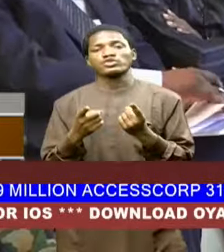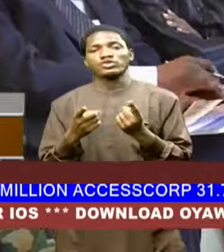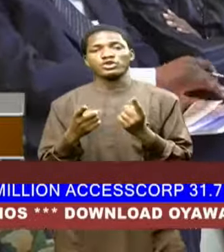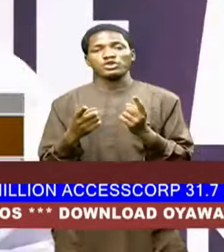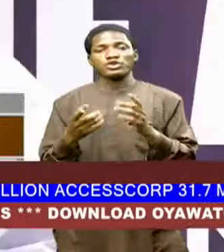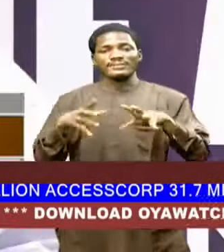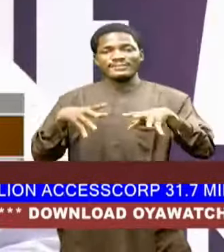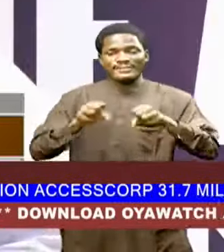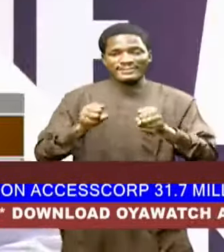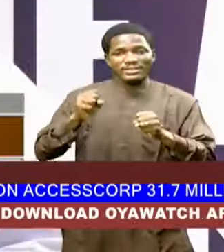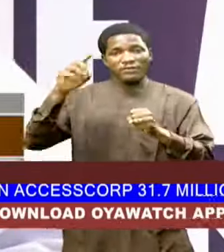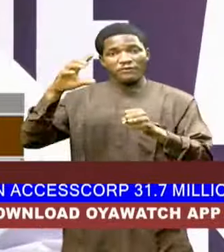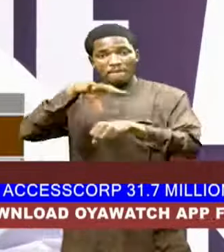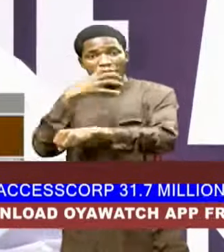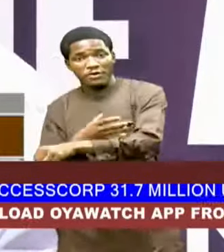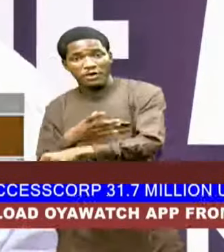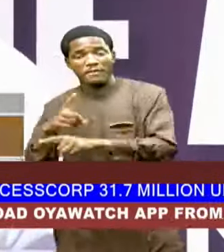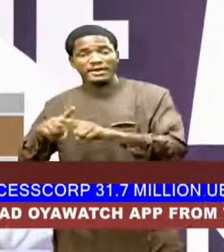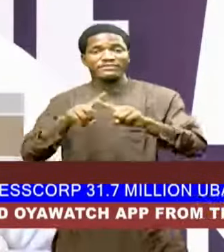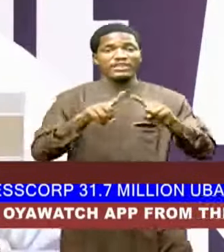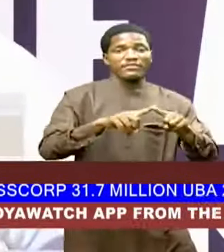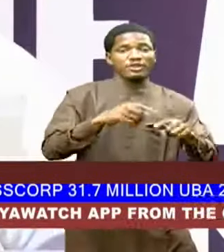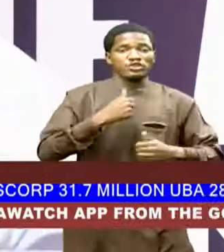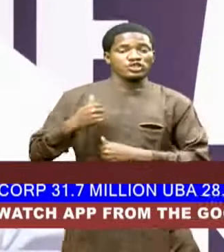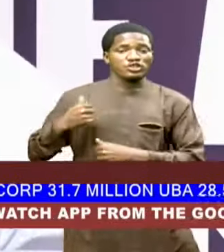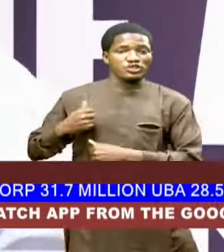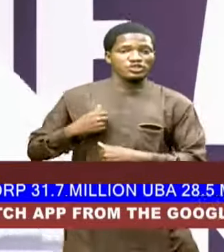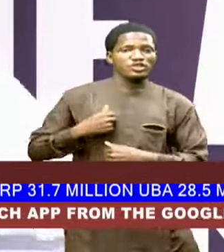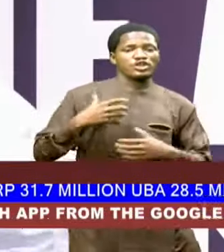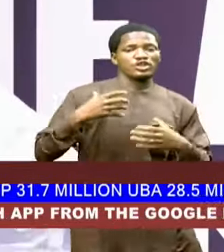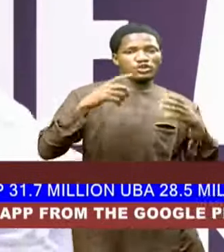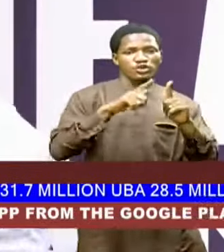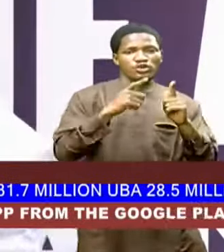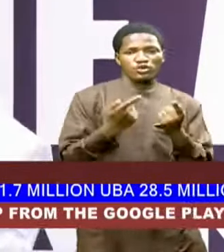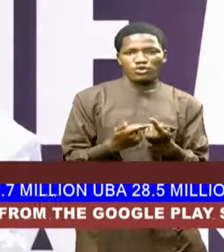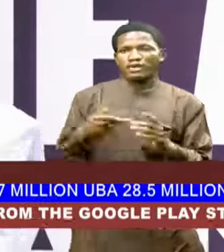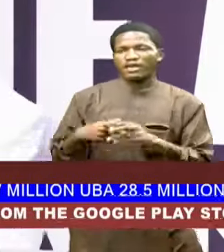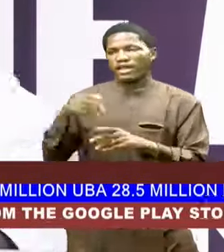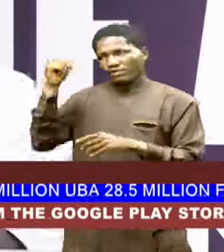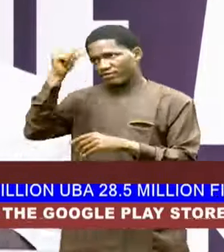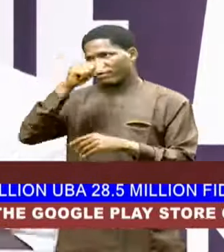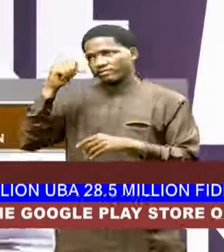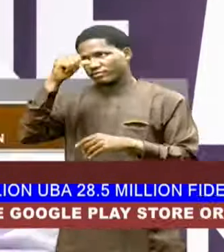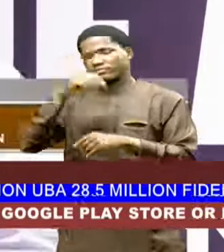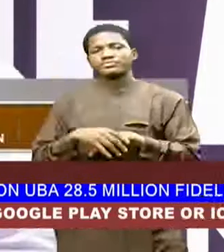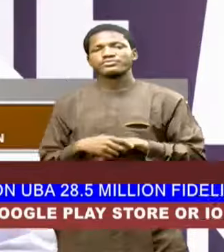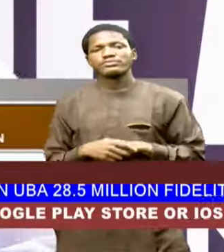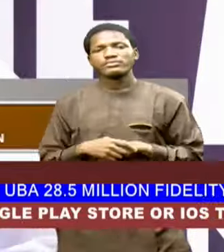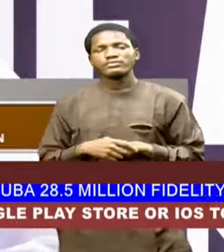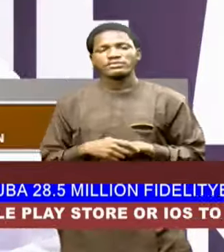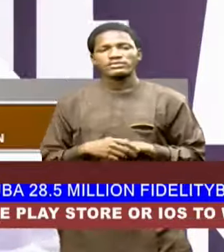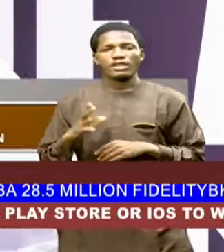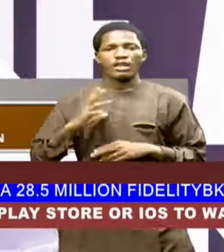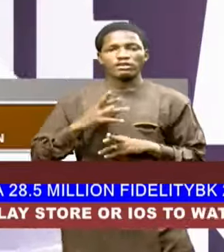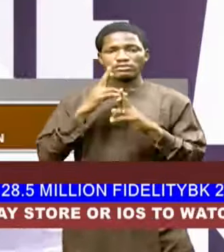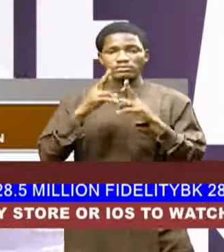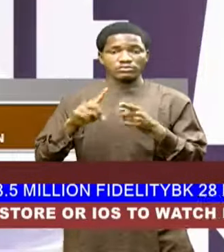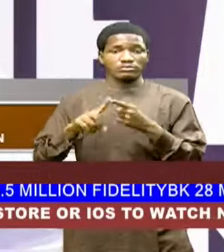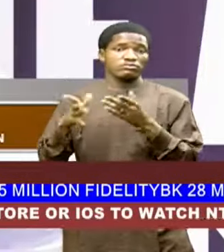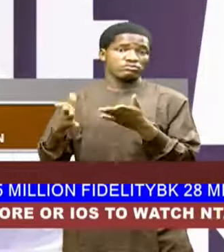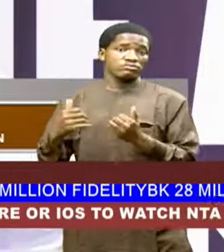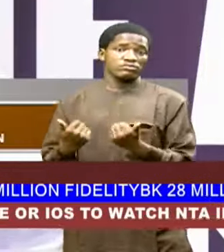Africa. As part of our collective response to these challenges, which have great global